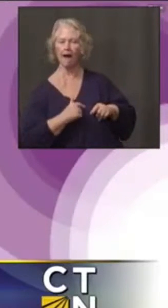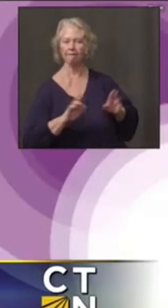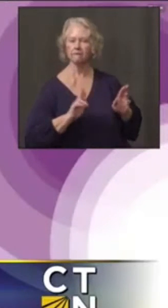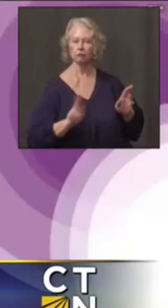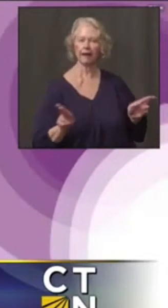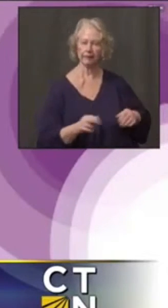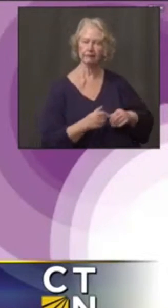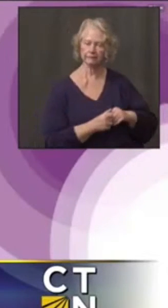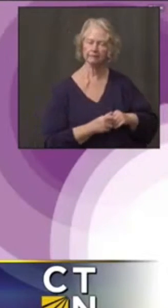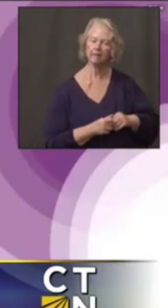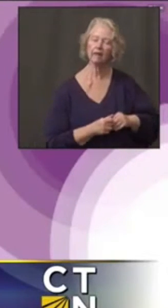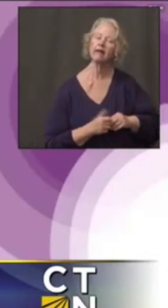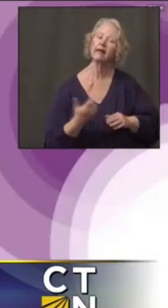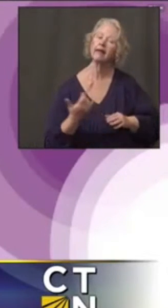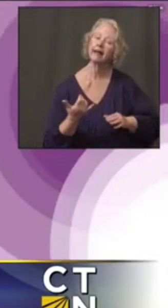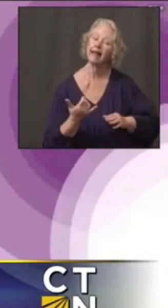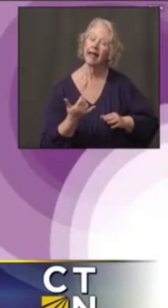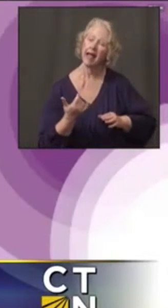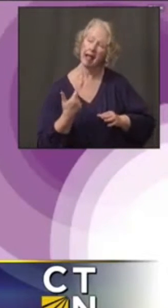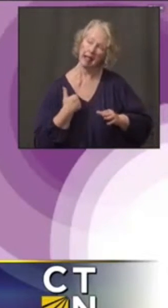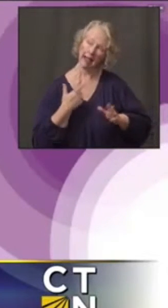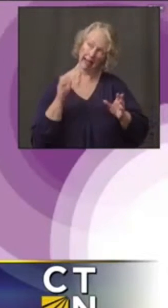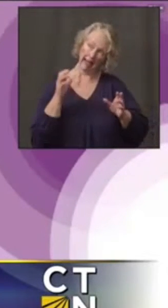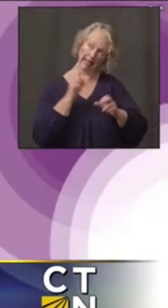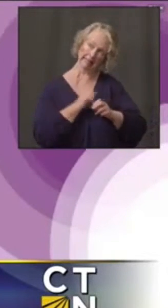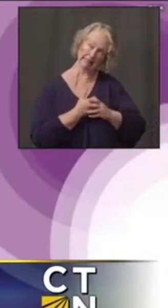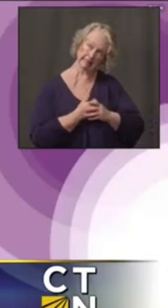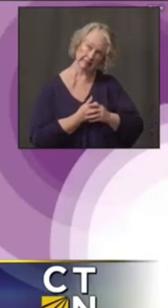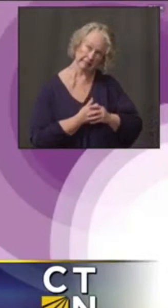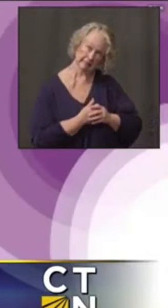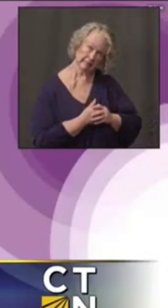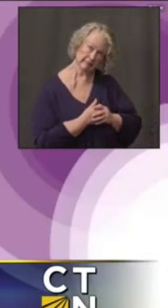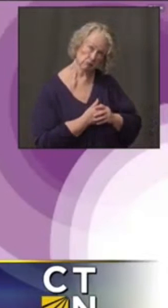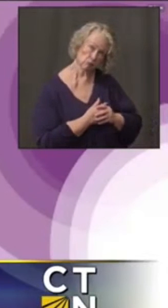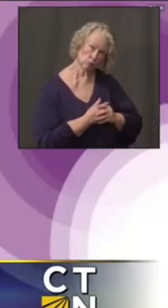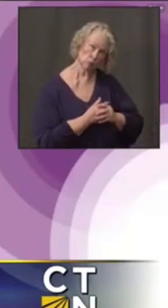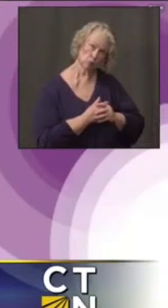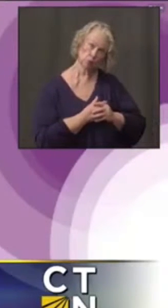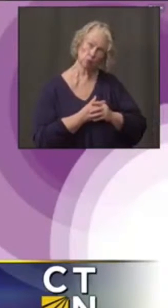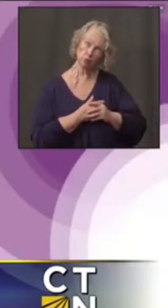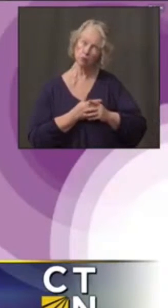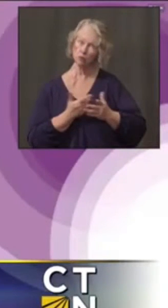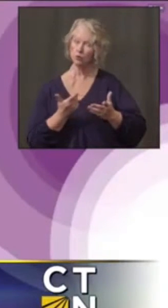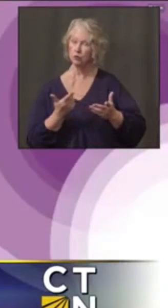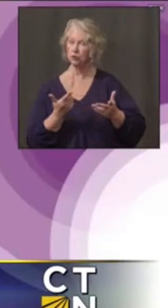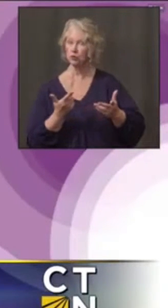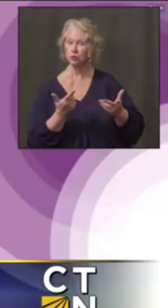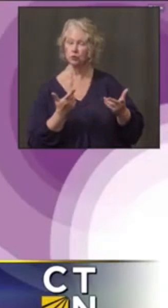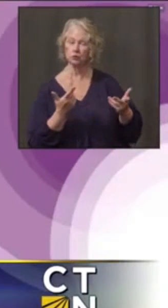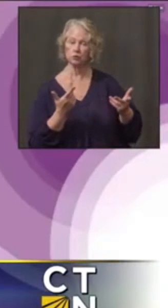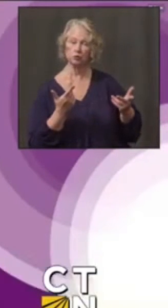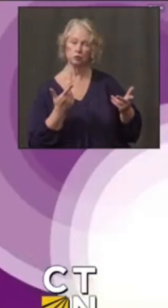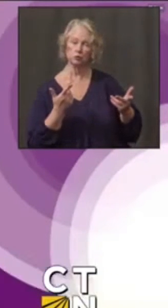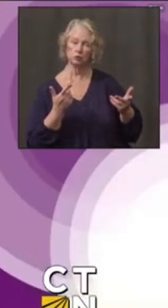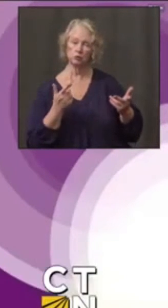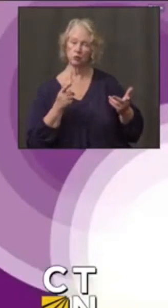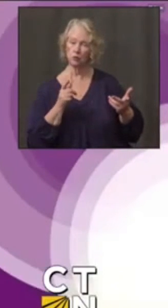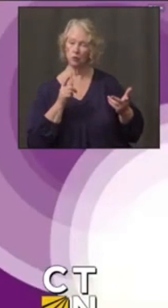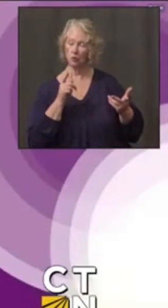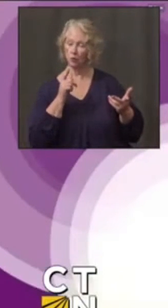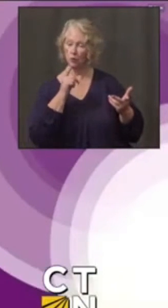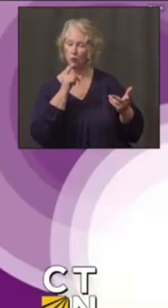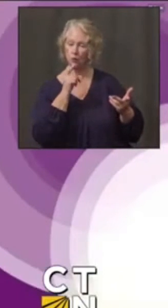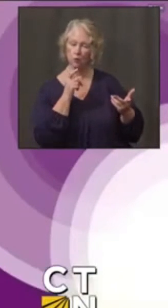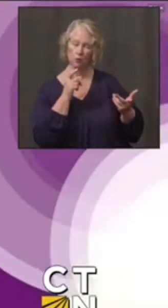well. Now, if I had to guess, I would say that maybe the CARES Act support to some degree, just that it did with